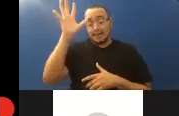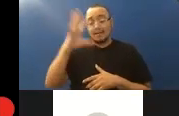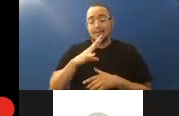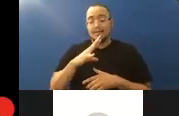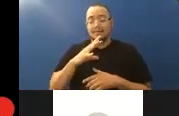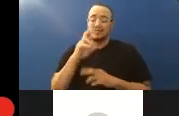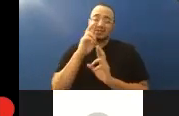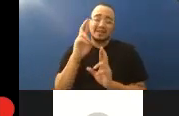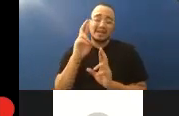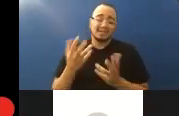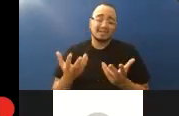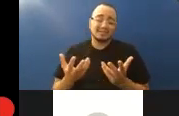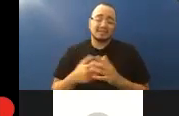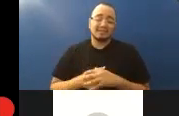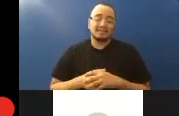There's